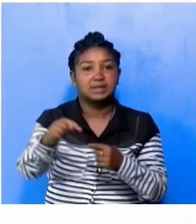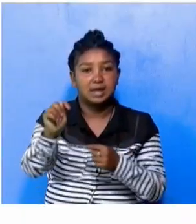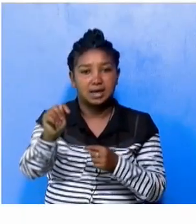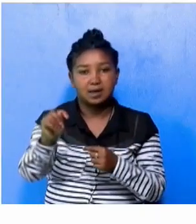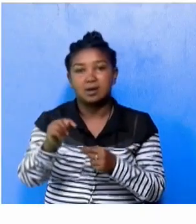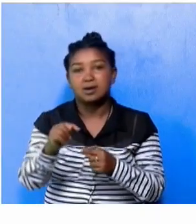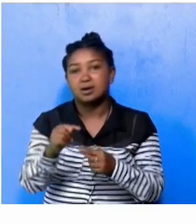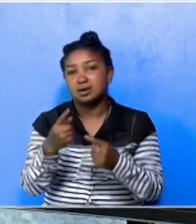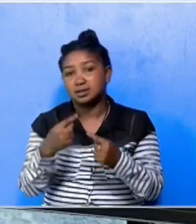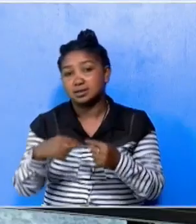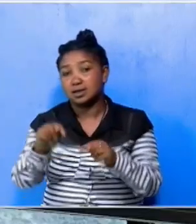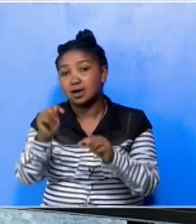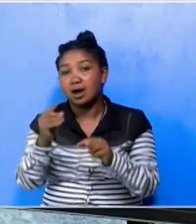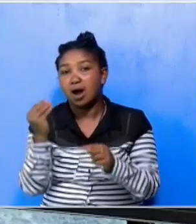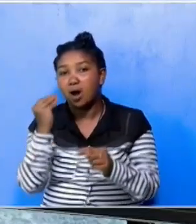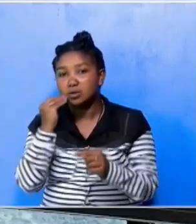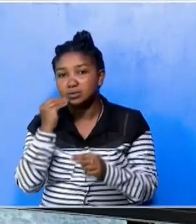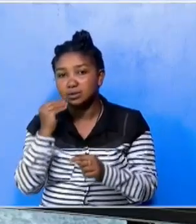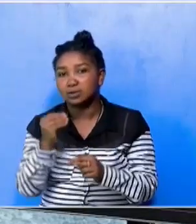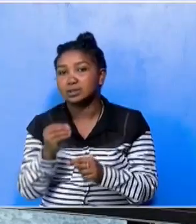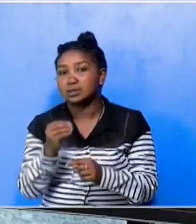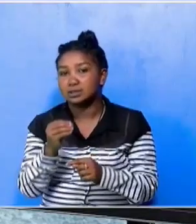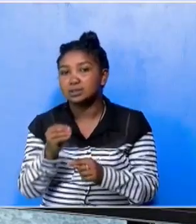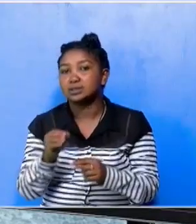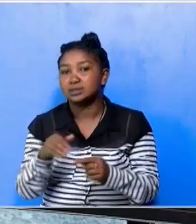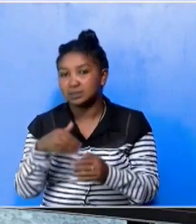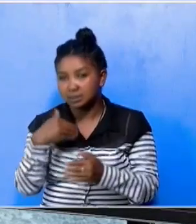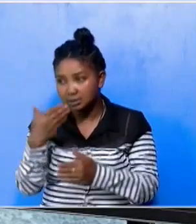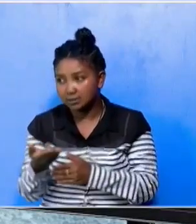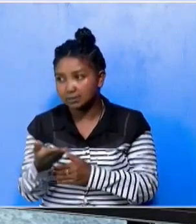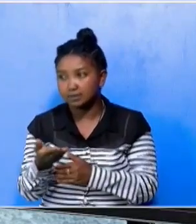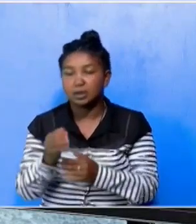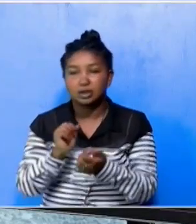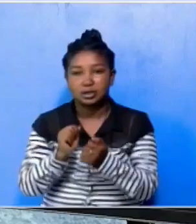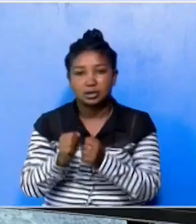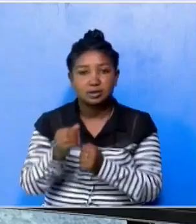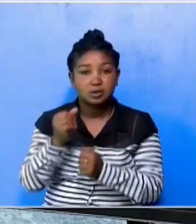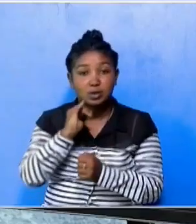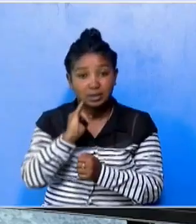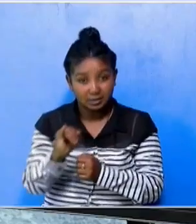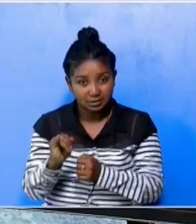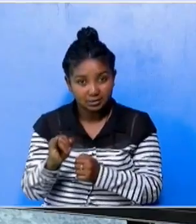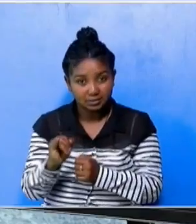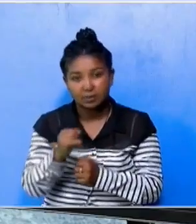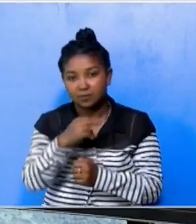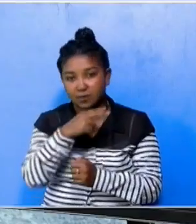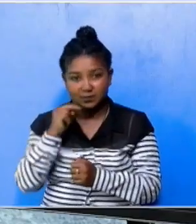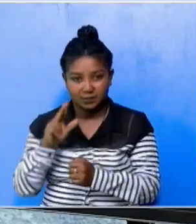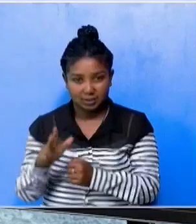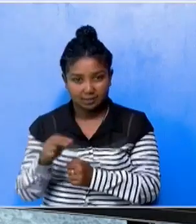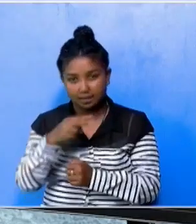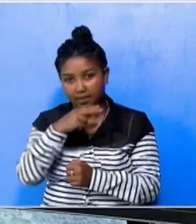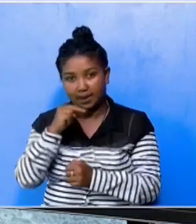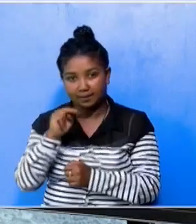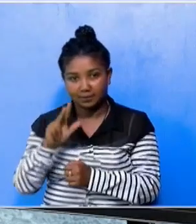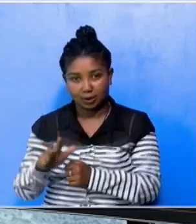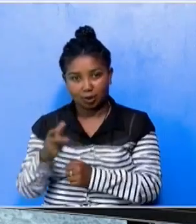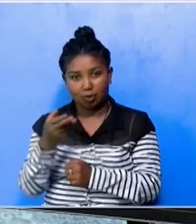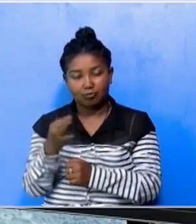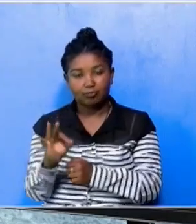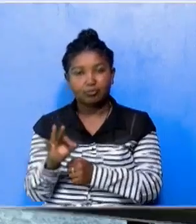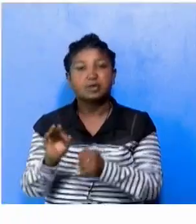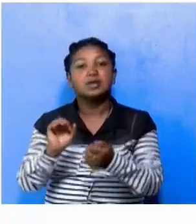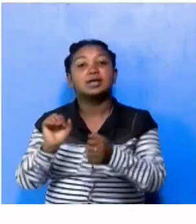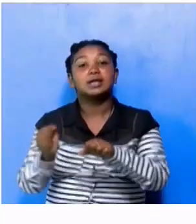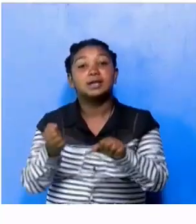one is verb to be. Then this should be changed into verbiary. The verbiary form of